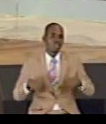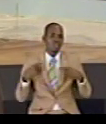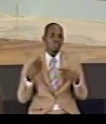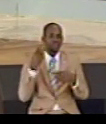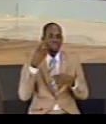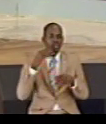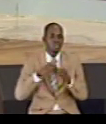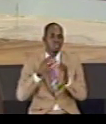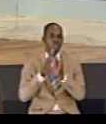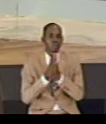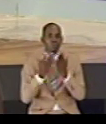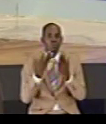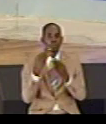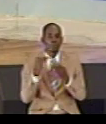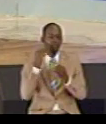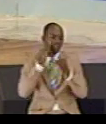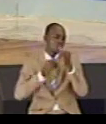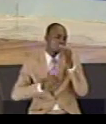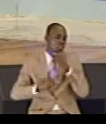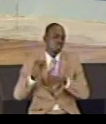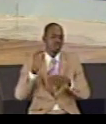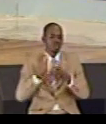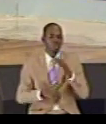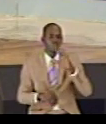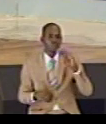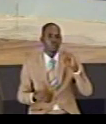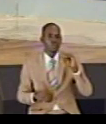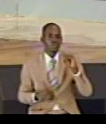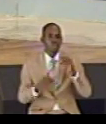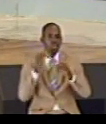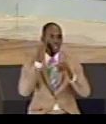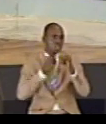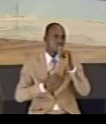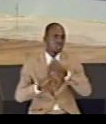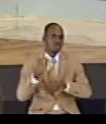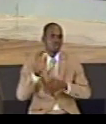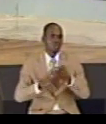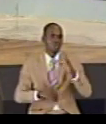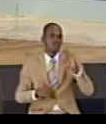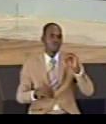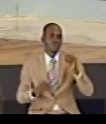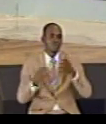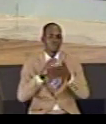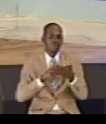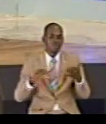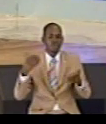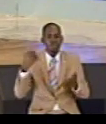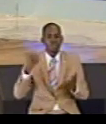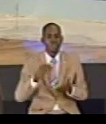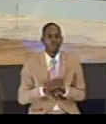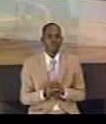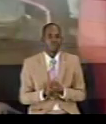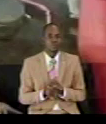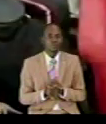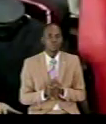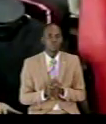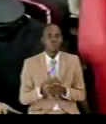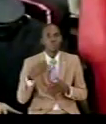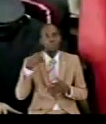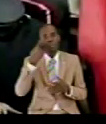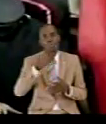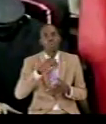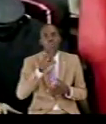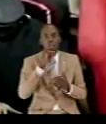Isaiah chapter 15. Isaiah chapter 15. I'm reading from verse 10. Who is among